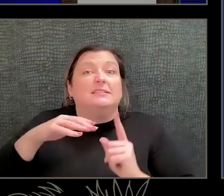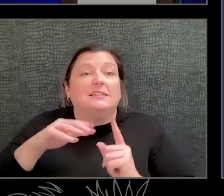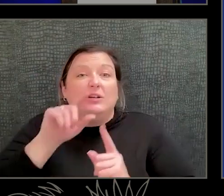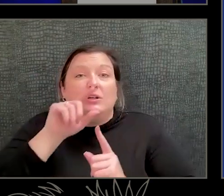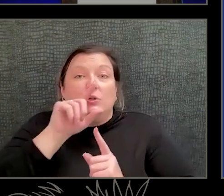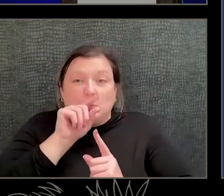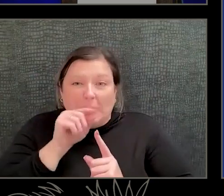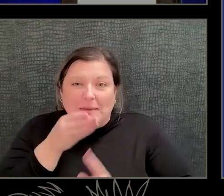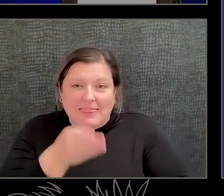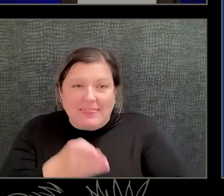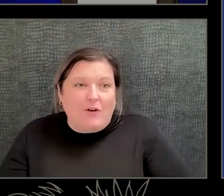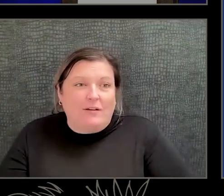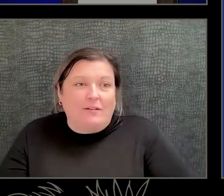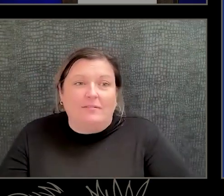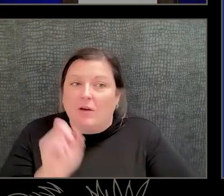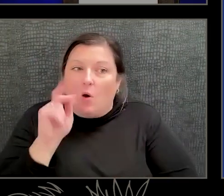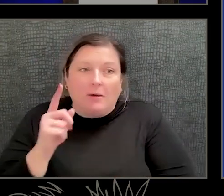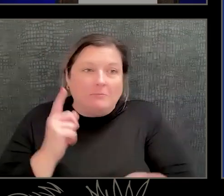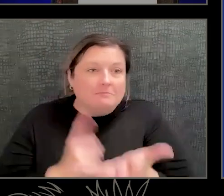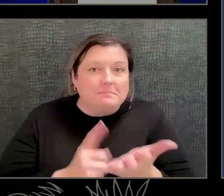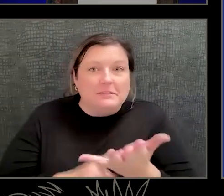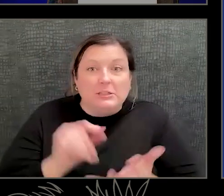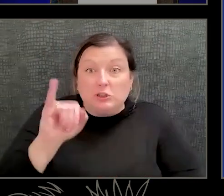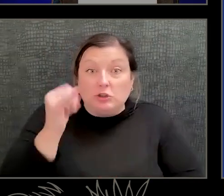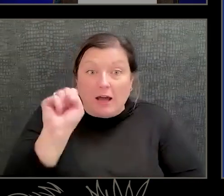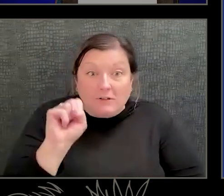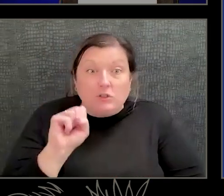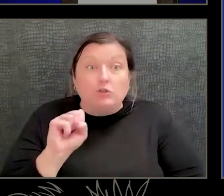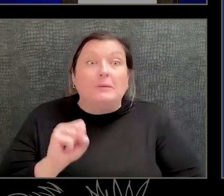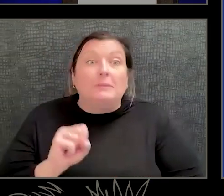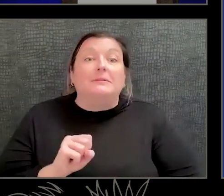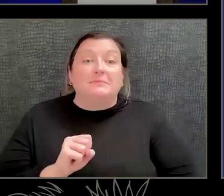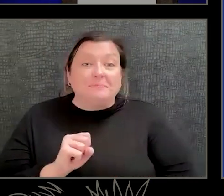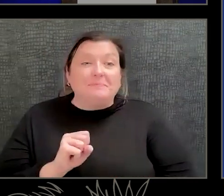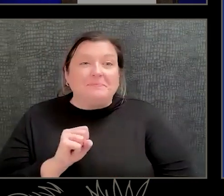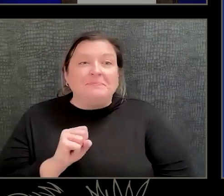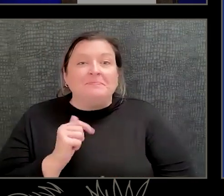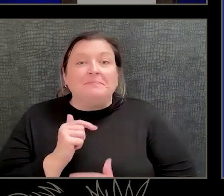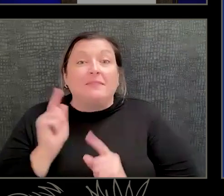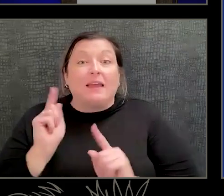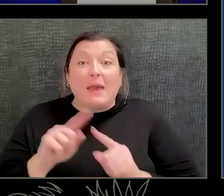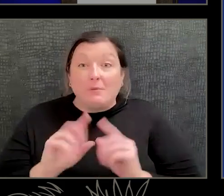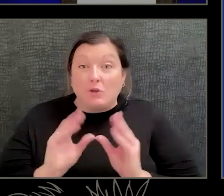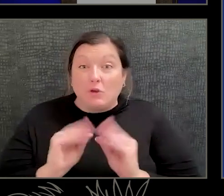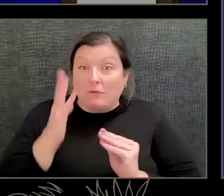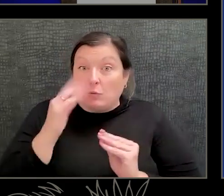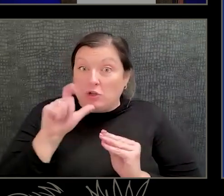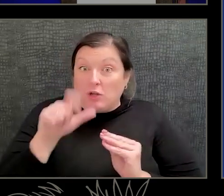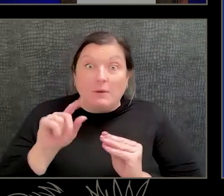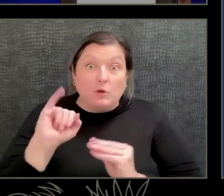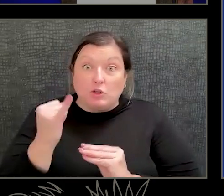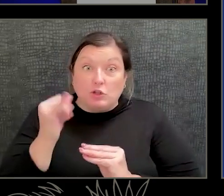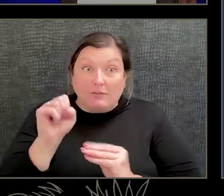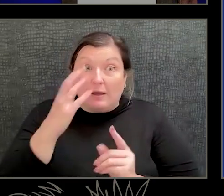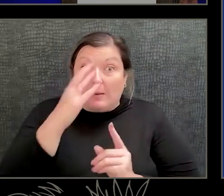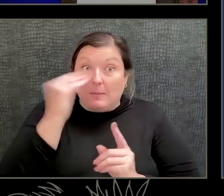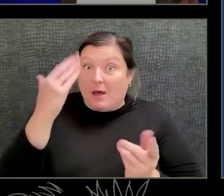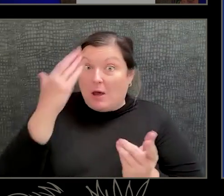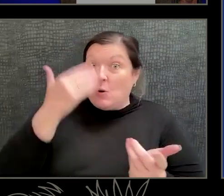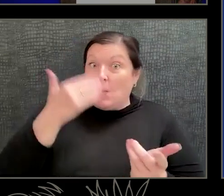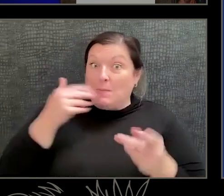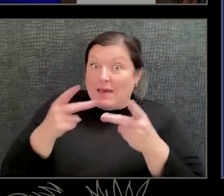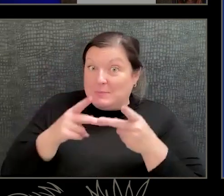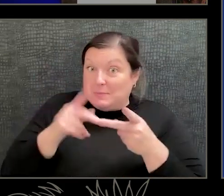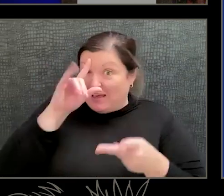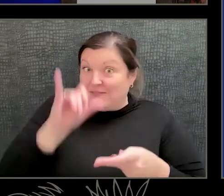right. Let's get into it, JavaScript. So I came here today to a React conference to tell you why you shouldn't be using JavaScript, because I feel this is the best place for